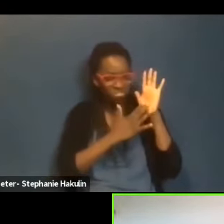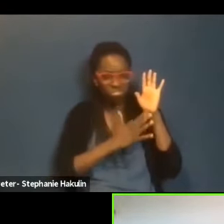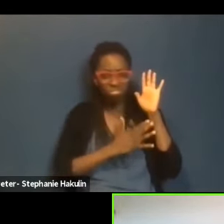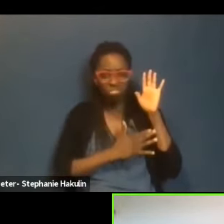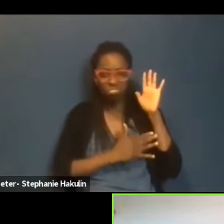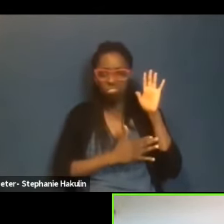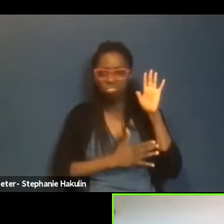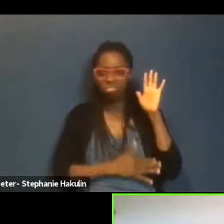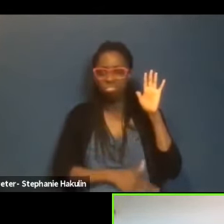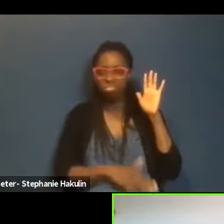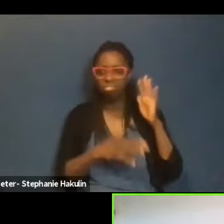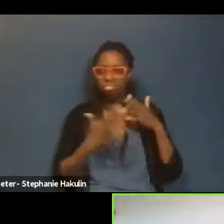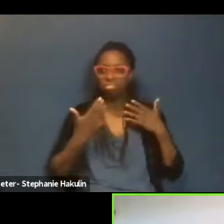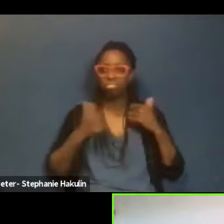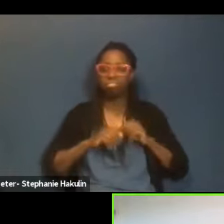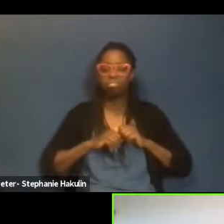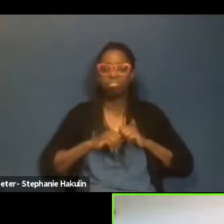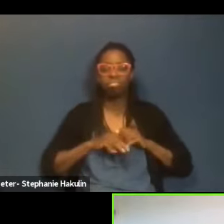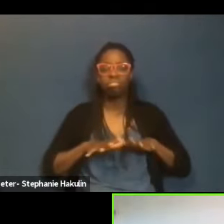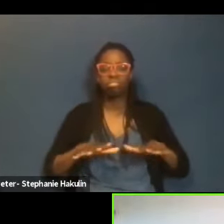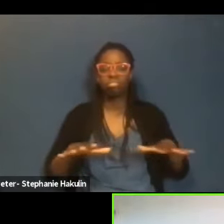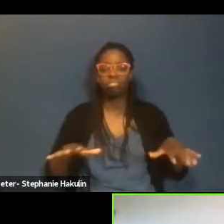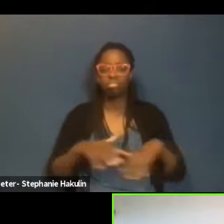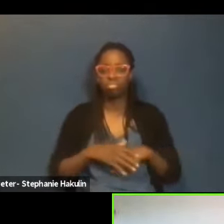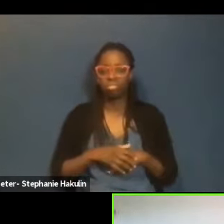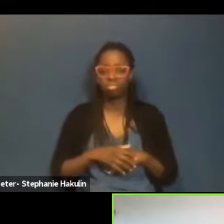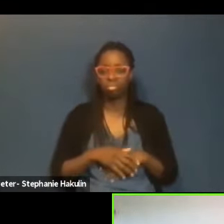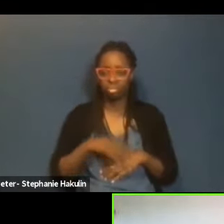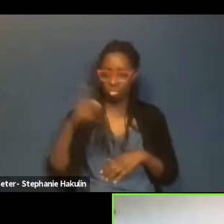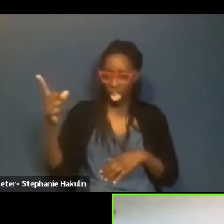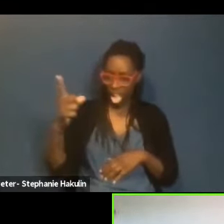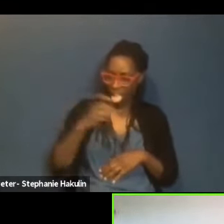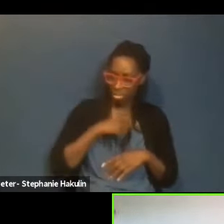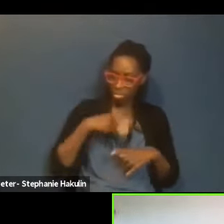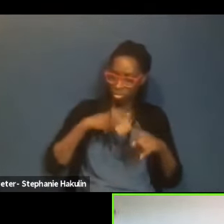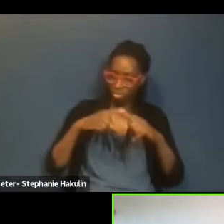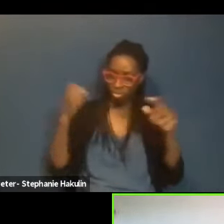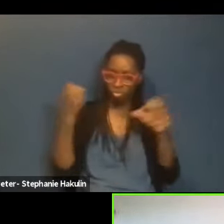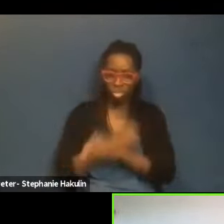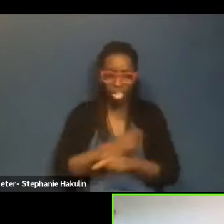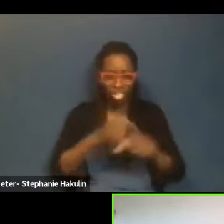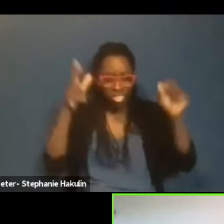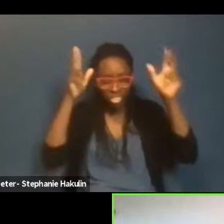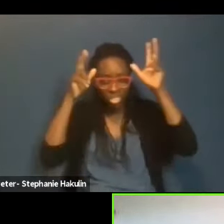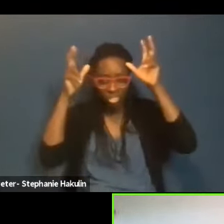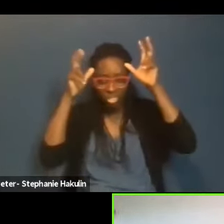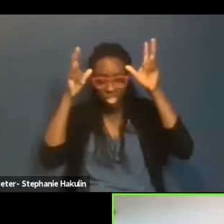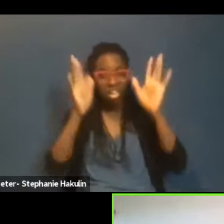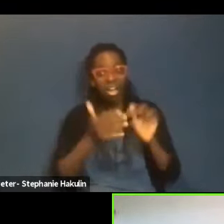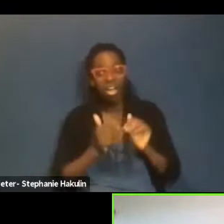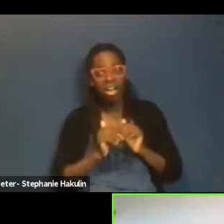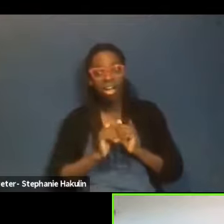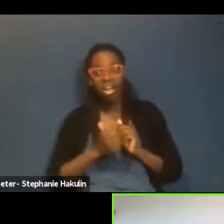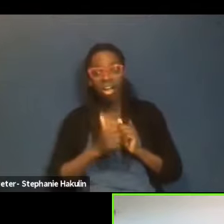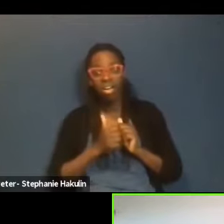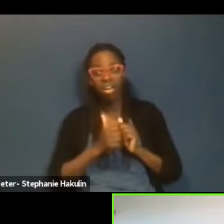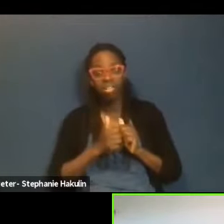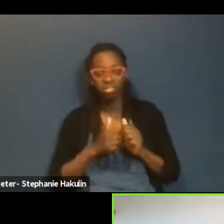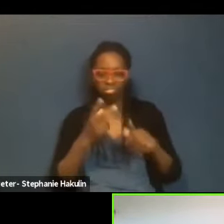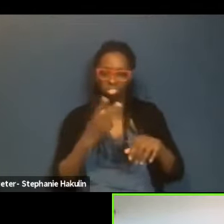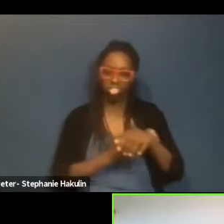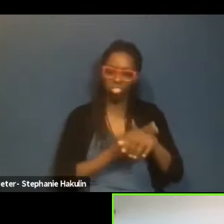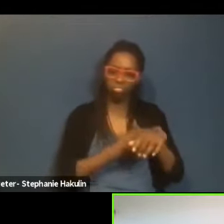cocoons to fight demons by counting sheep. I'd be so